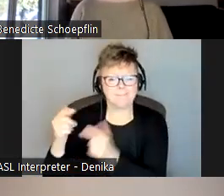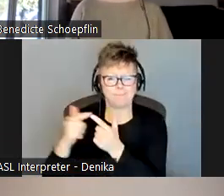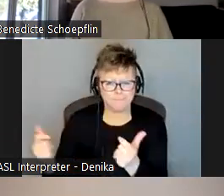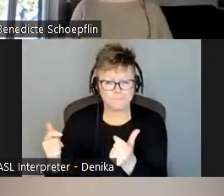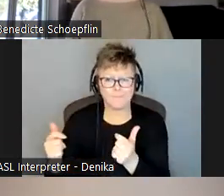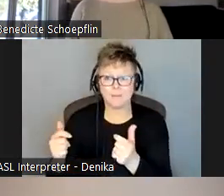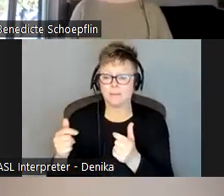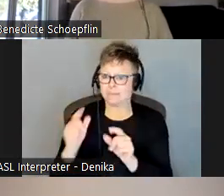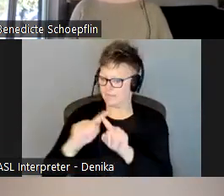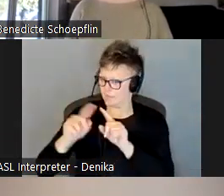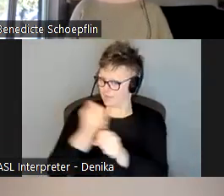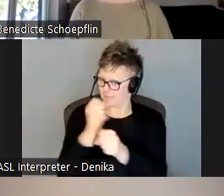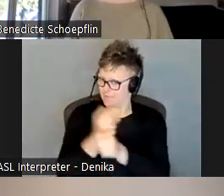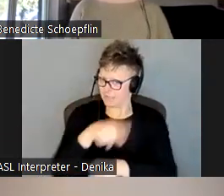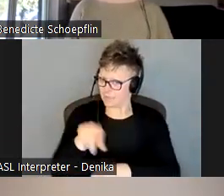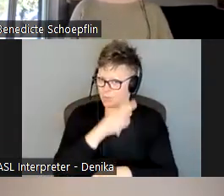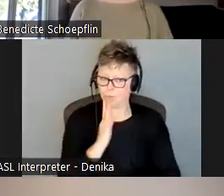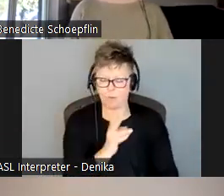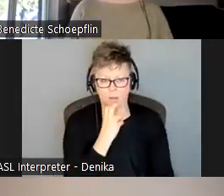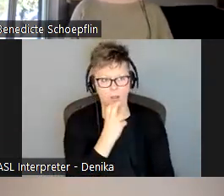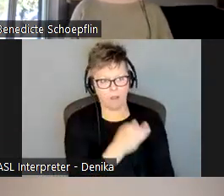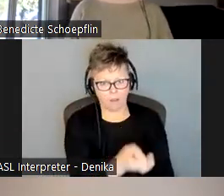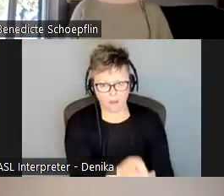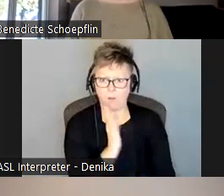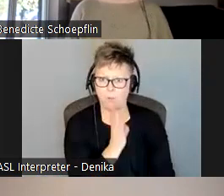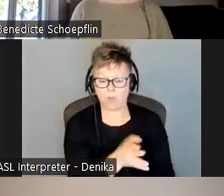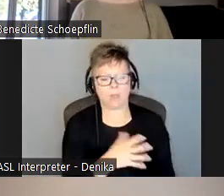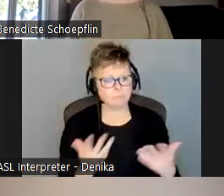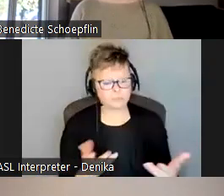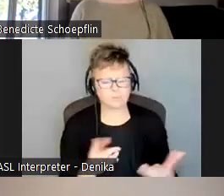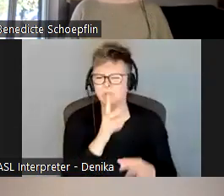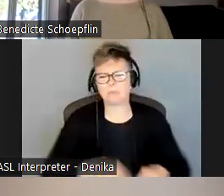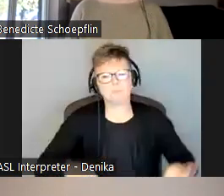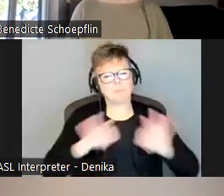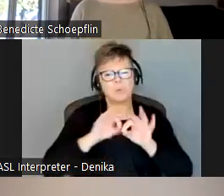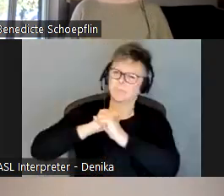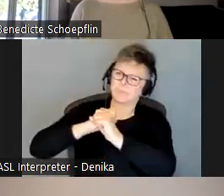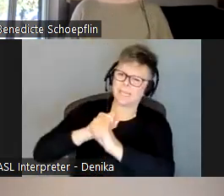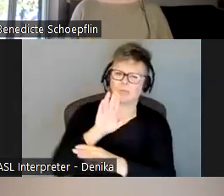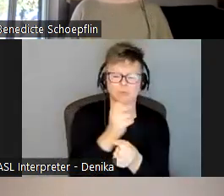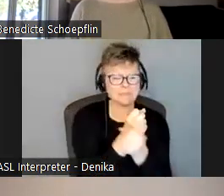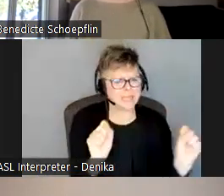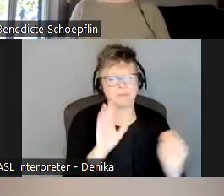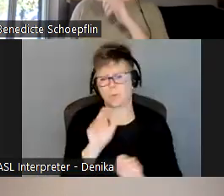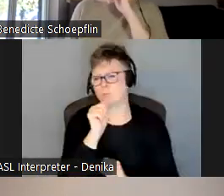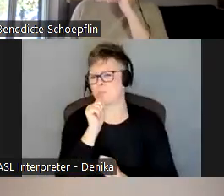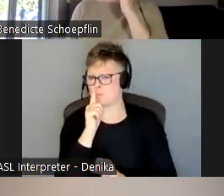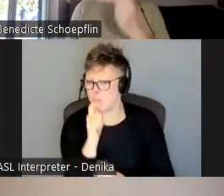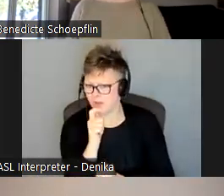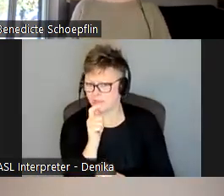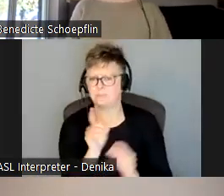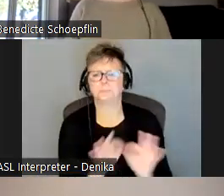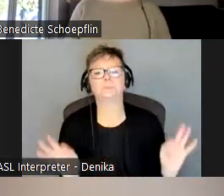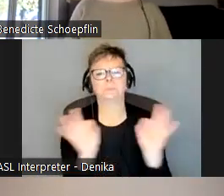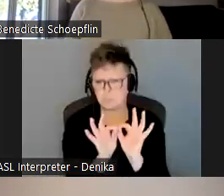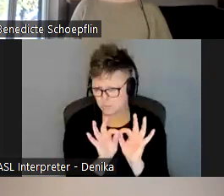of us and make us aware about how important it is to protect our safety and privacy, especially with the